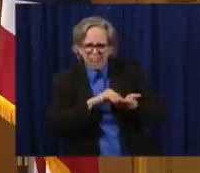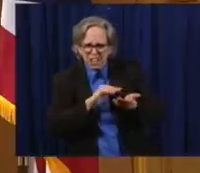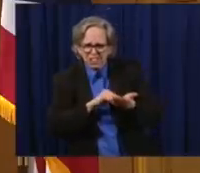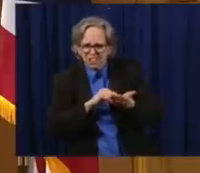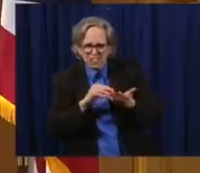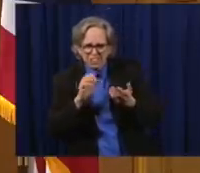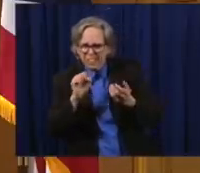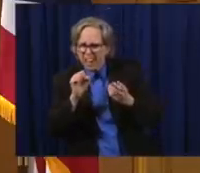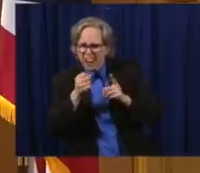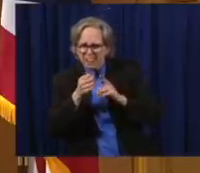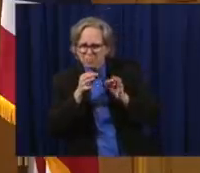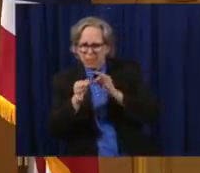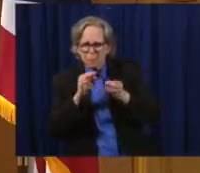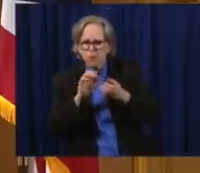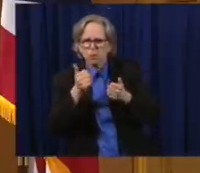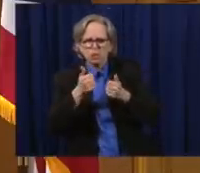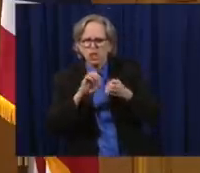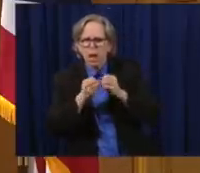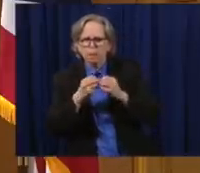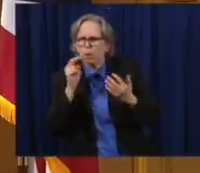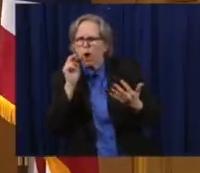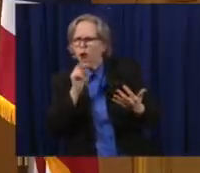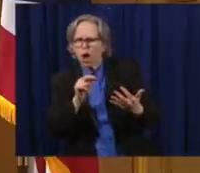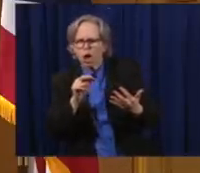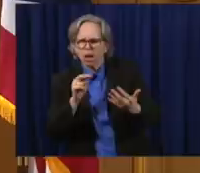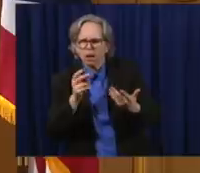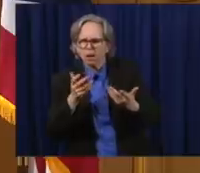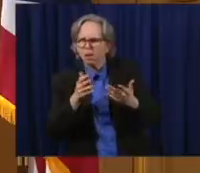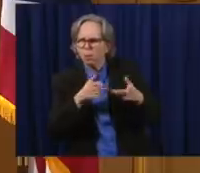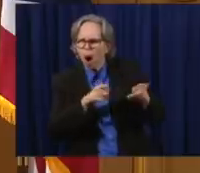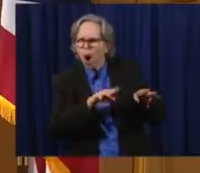looking at as you're considering those types of decisions.